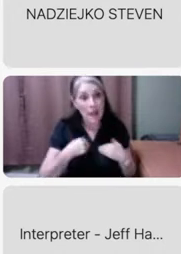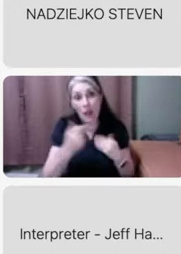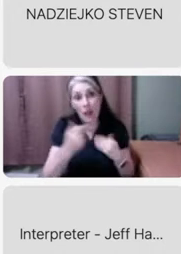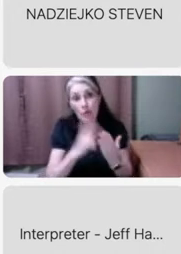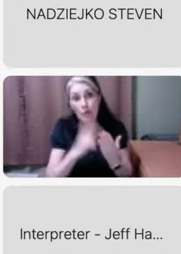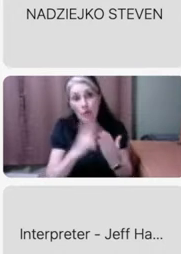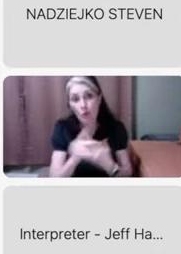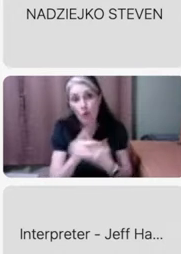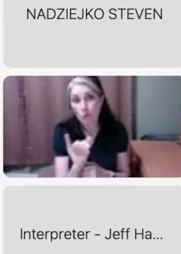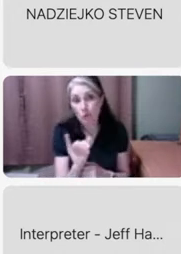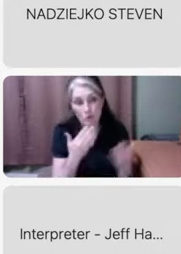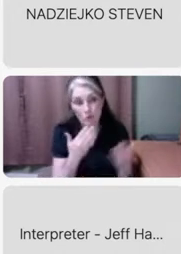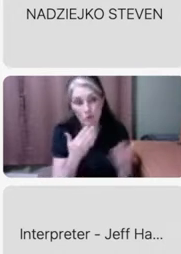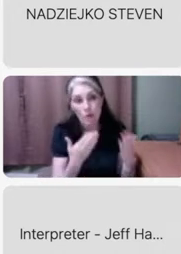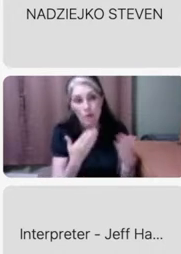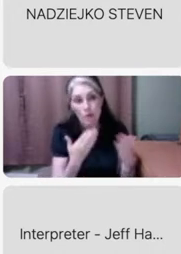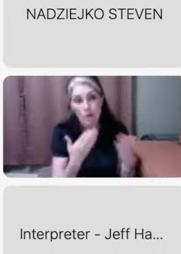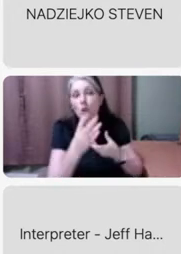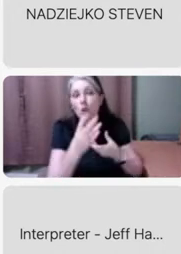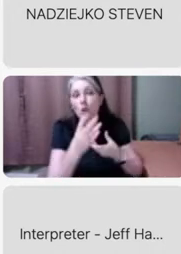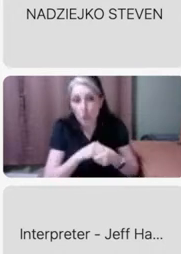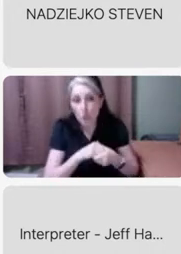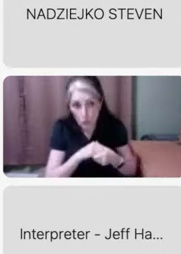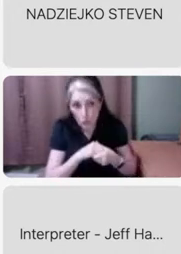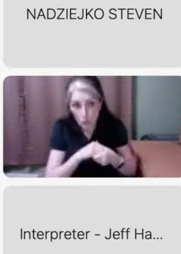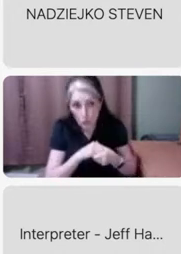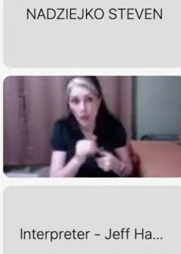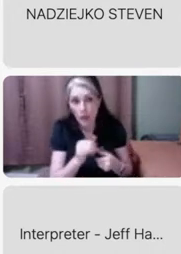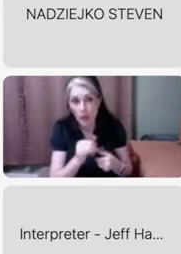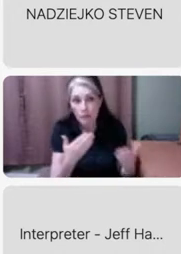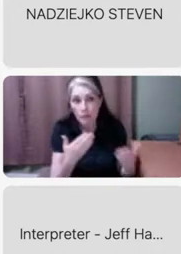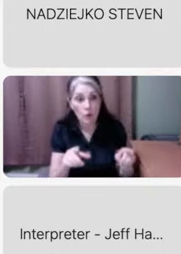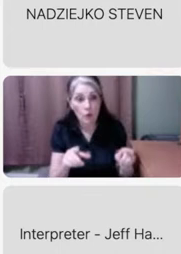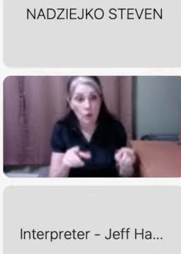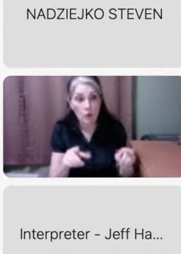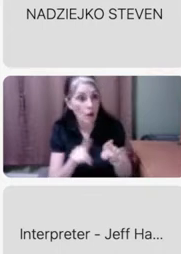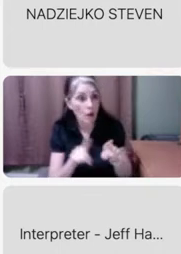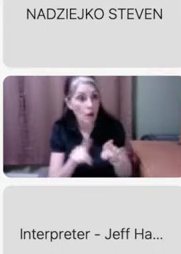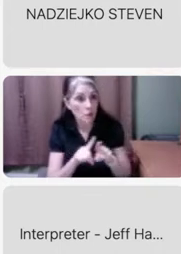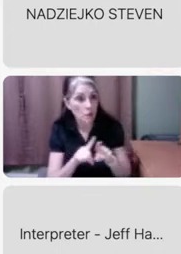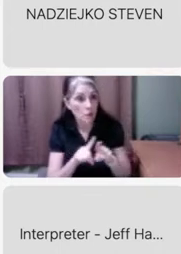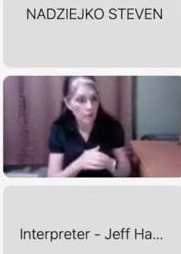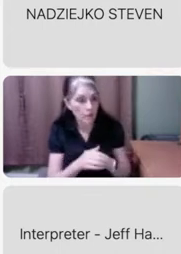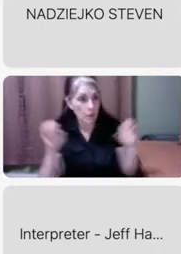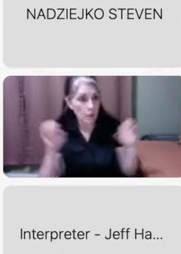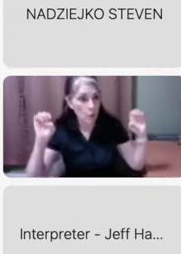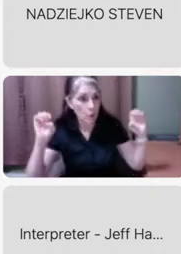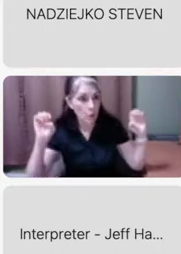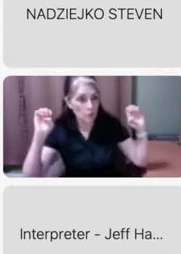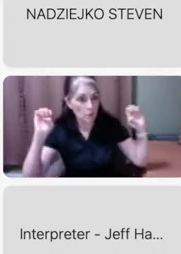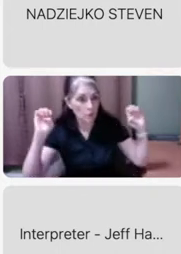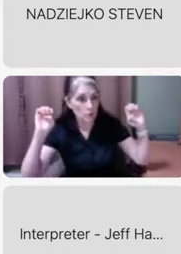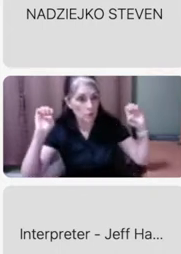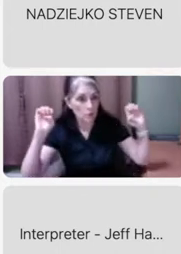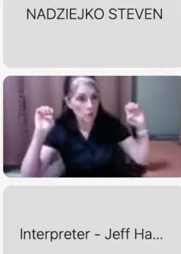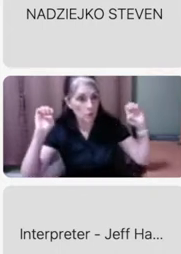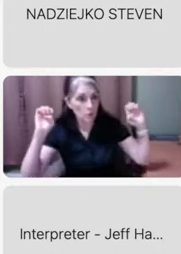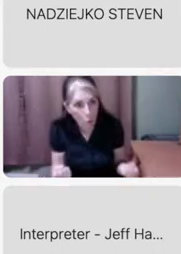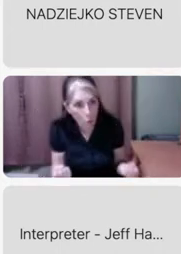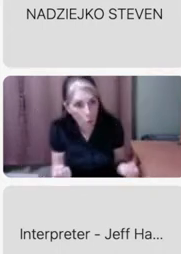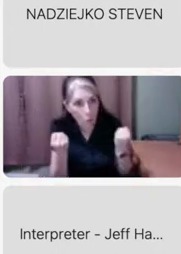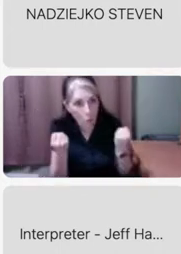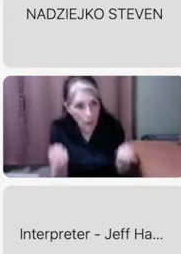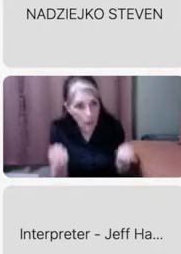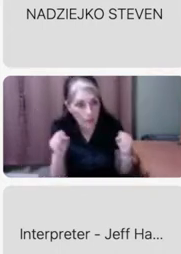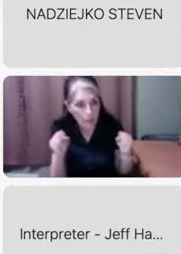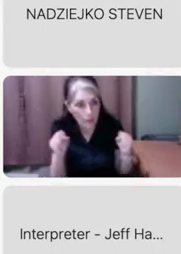you for including that in there so and also the weight equipment i mean the weight equipment i know at bloomington high school it's